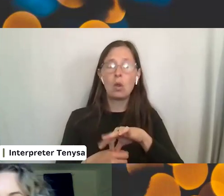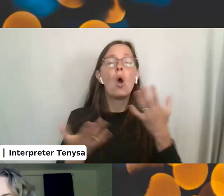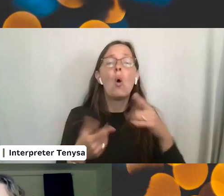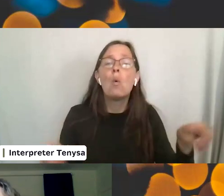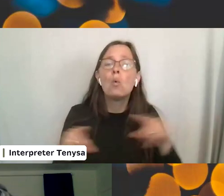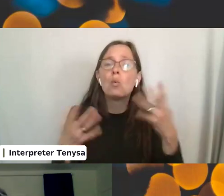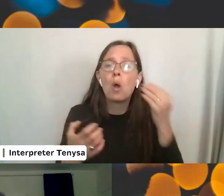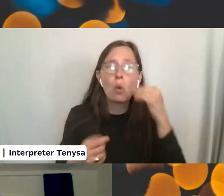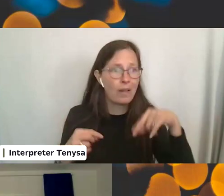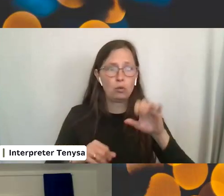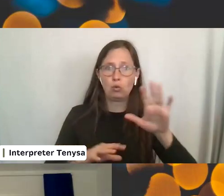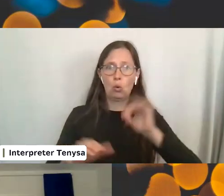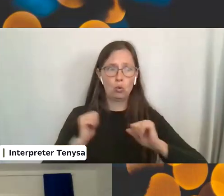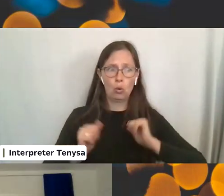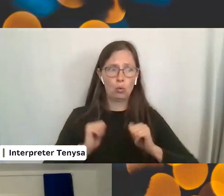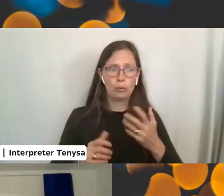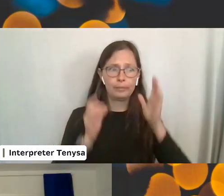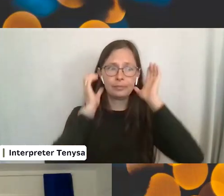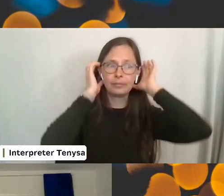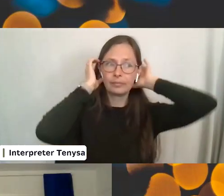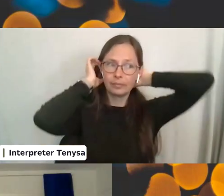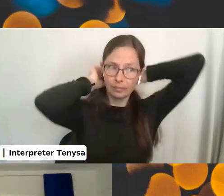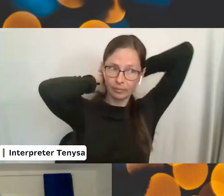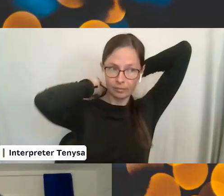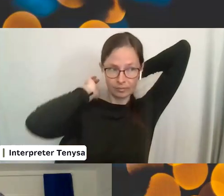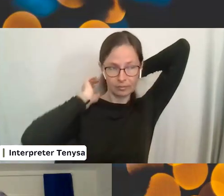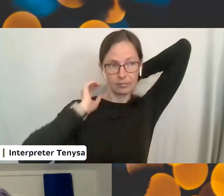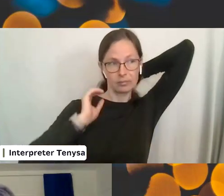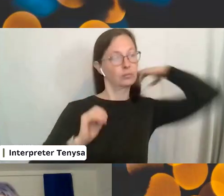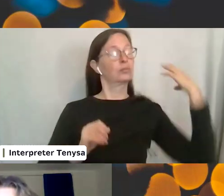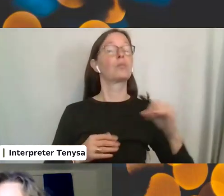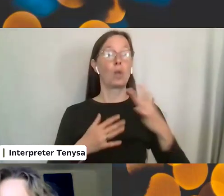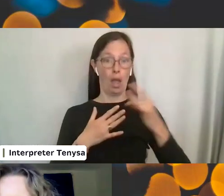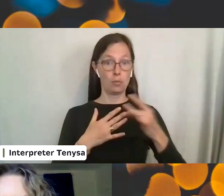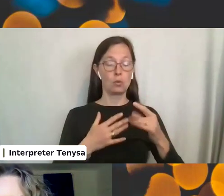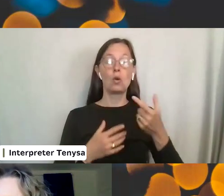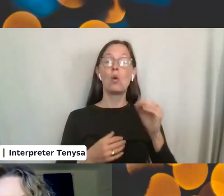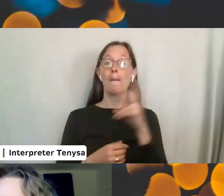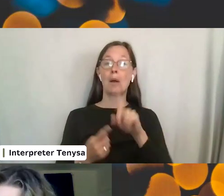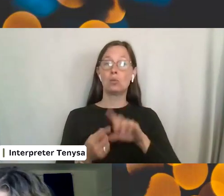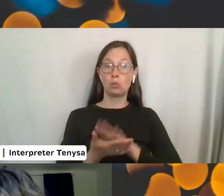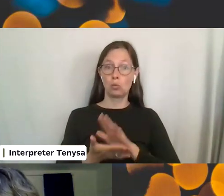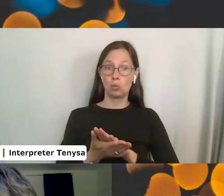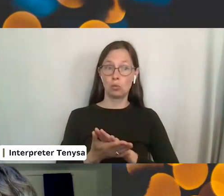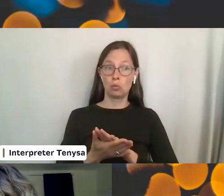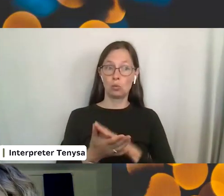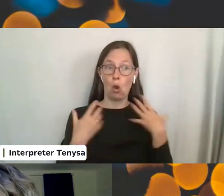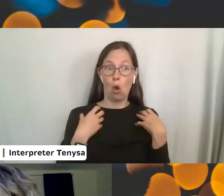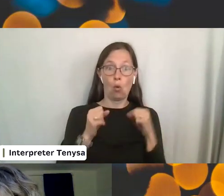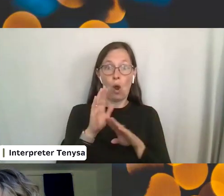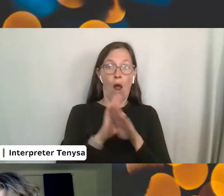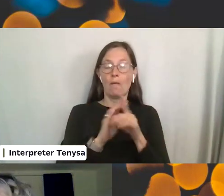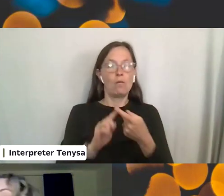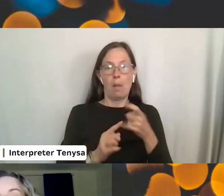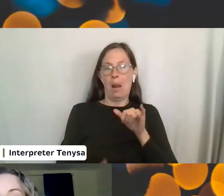hear? This is your show. Yeah. So your options are going back to school, recovering from